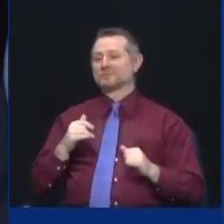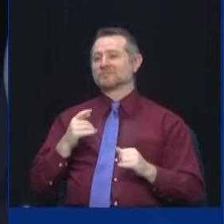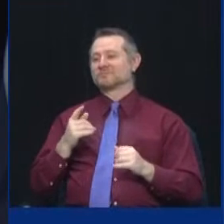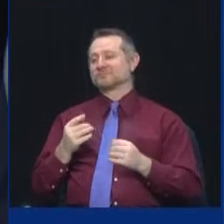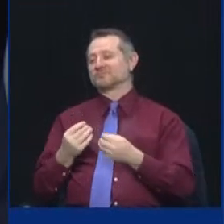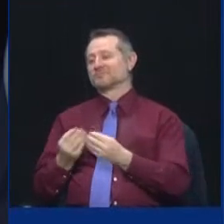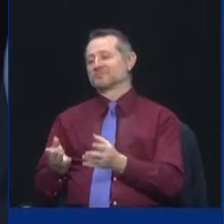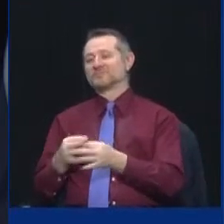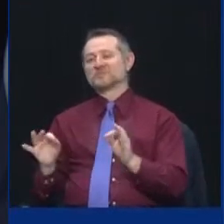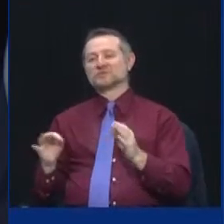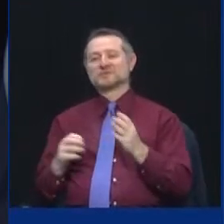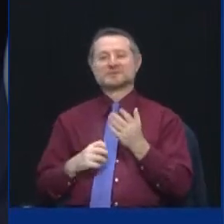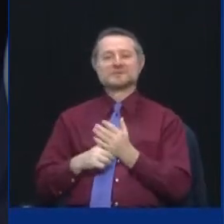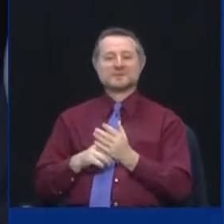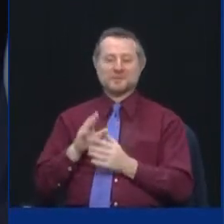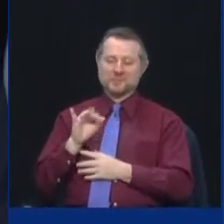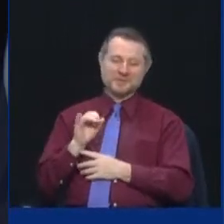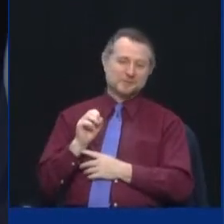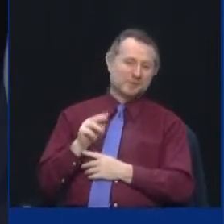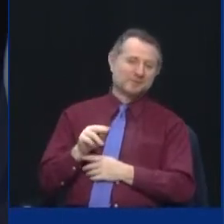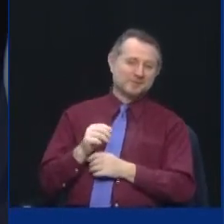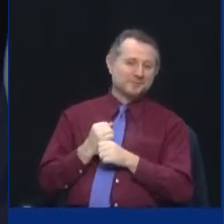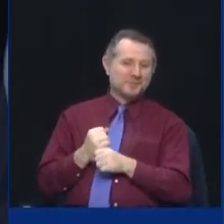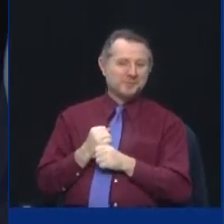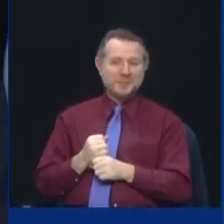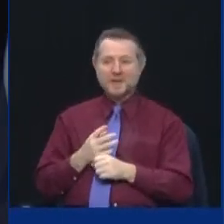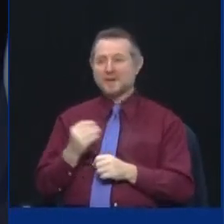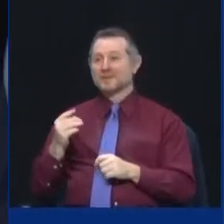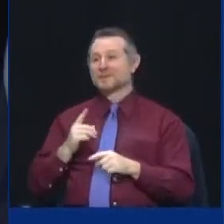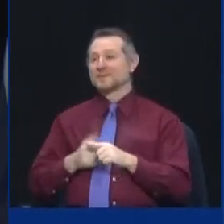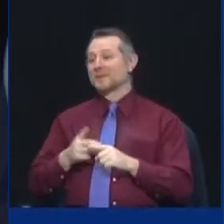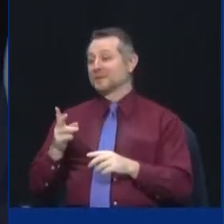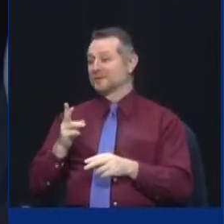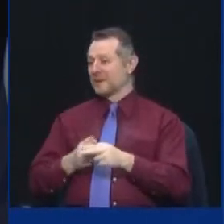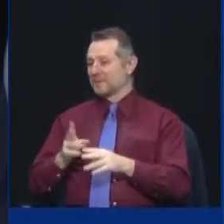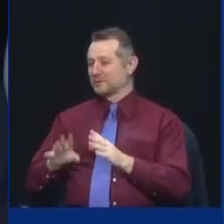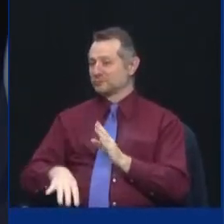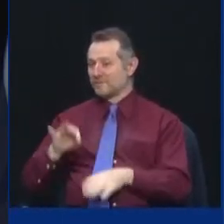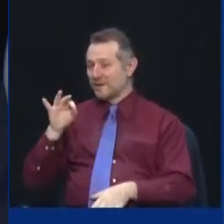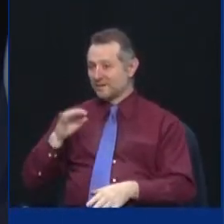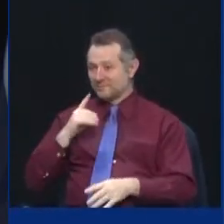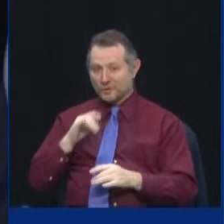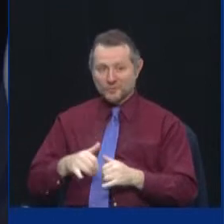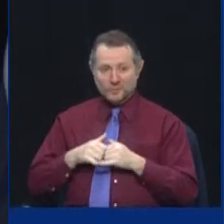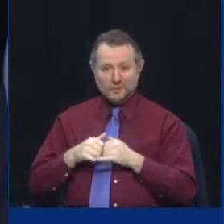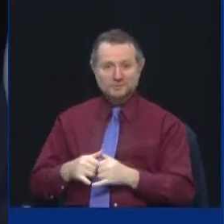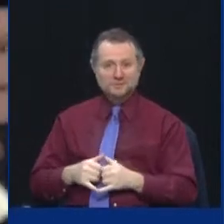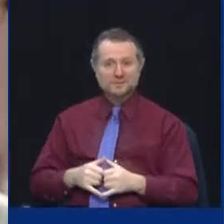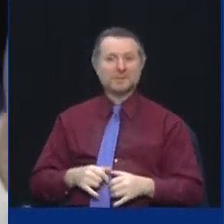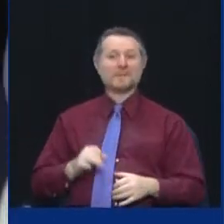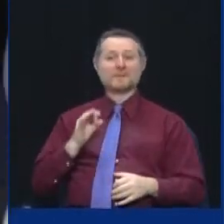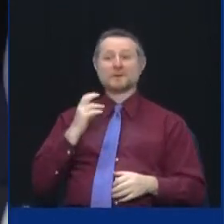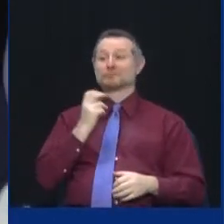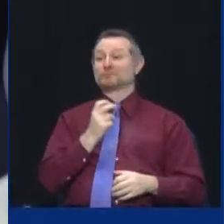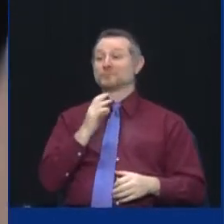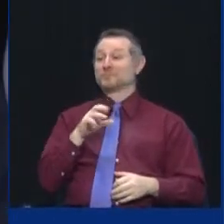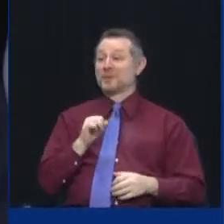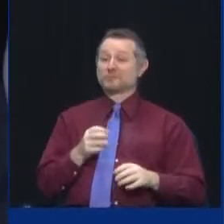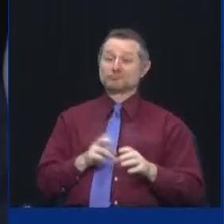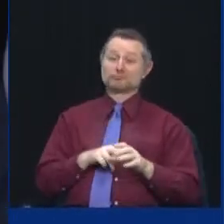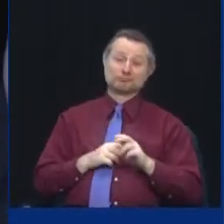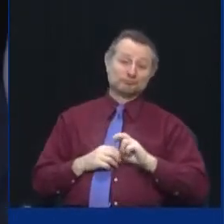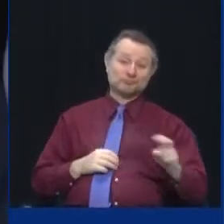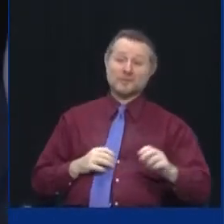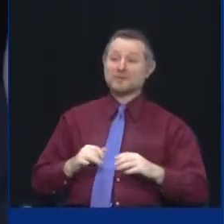to the Bisons. And you can be a raffle. You're going somewhere, you're getting on a bus, you're getting on a